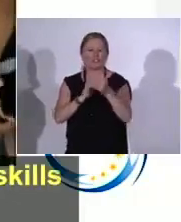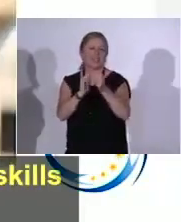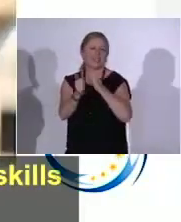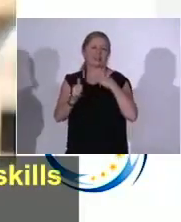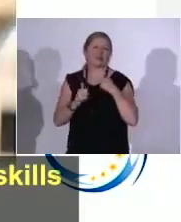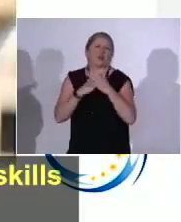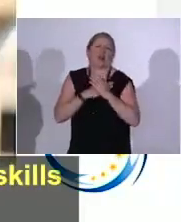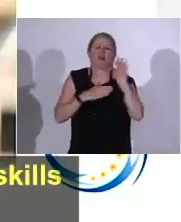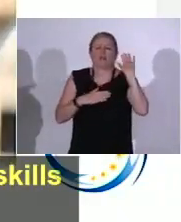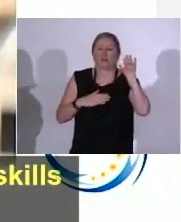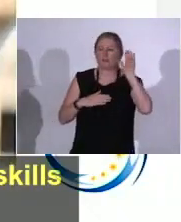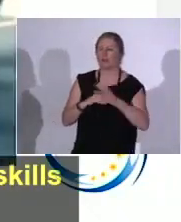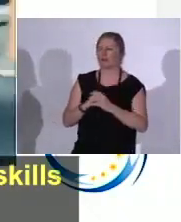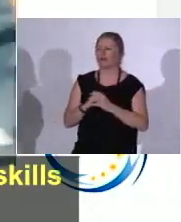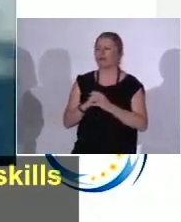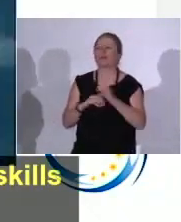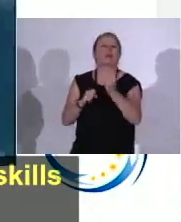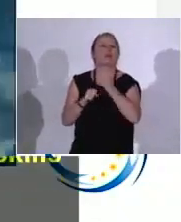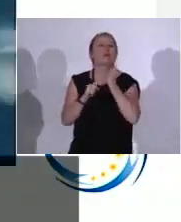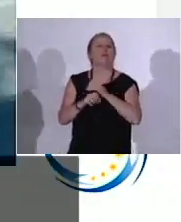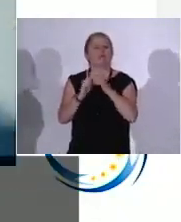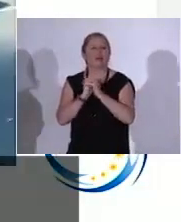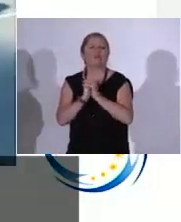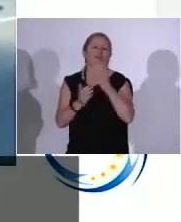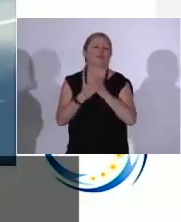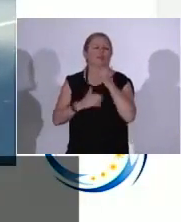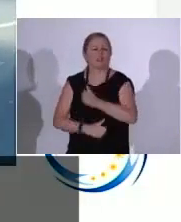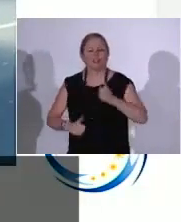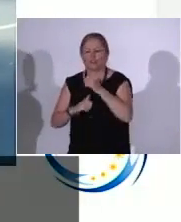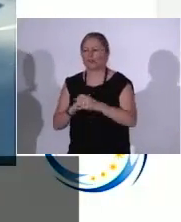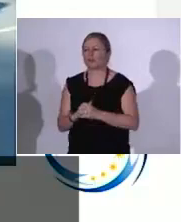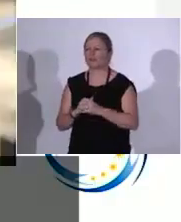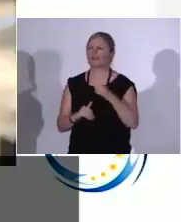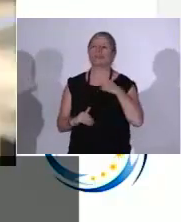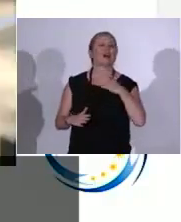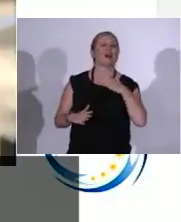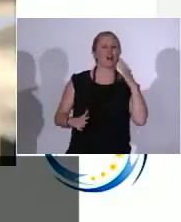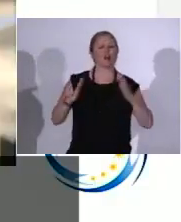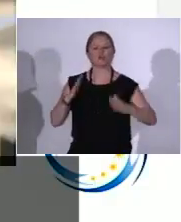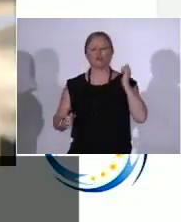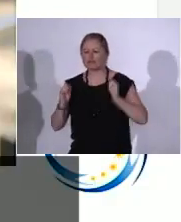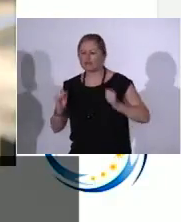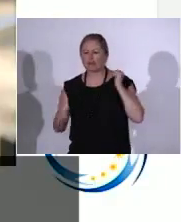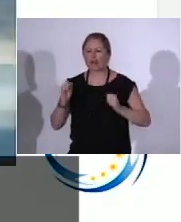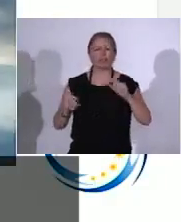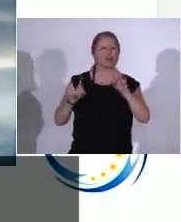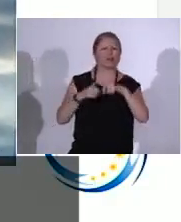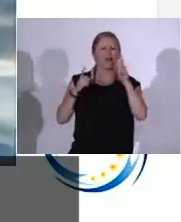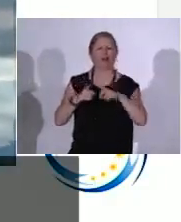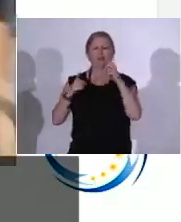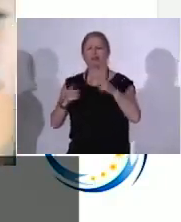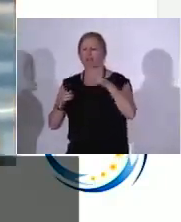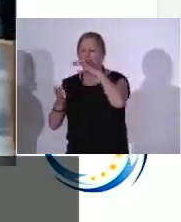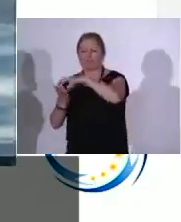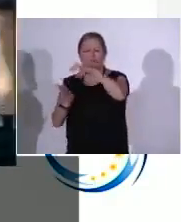play. We've made friends, it's fun, you get a lot out of it. I just like running around and like playing different positions and seeing